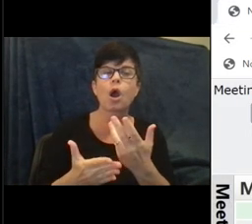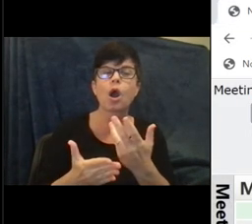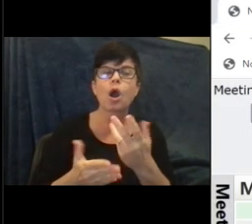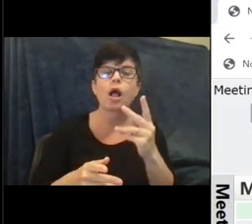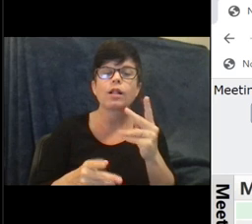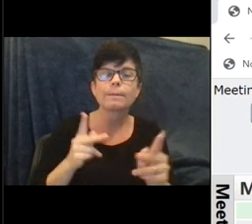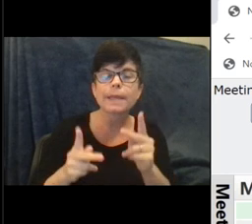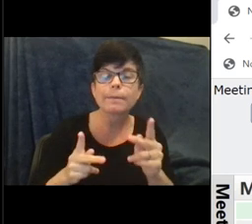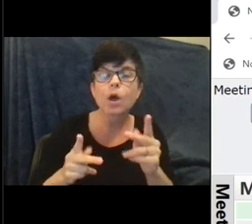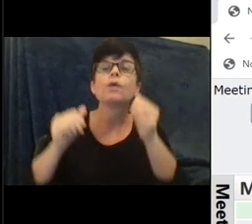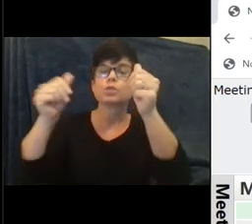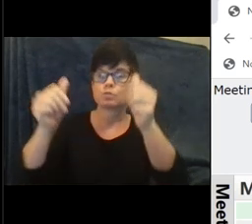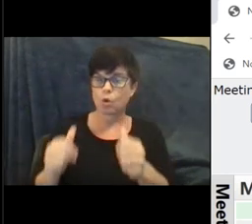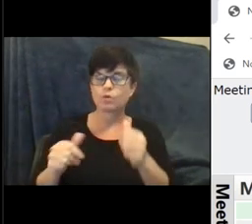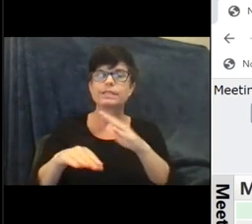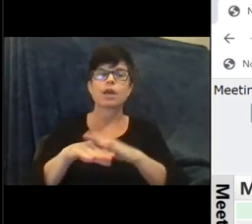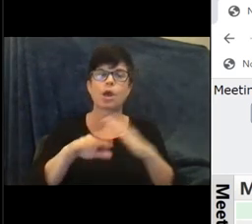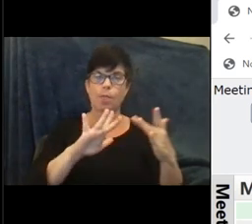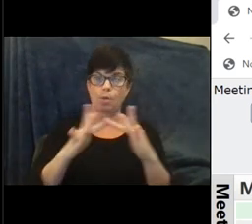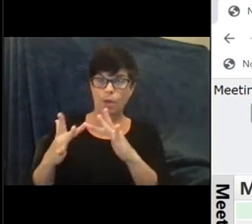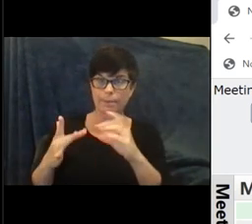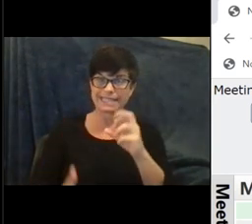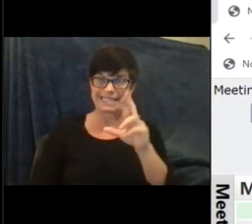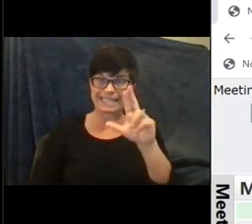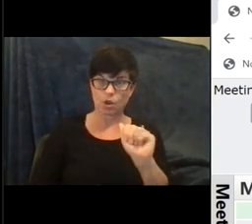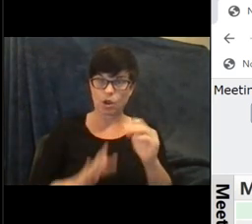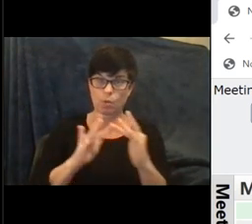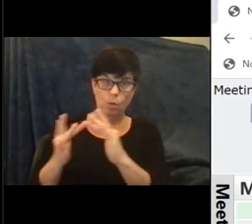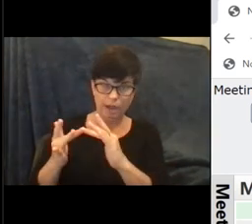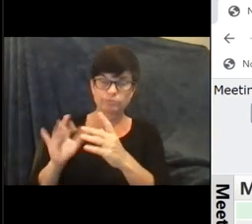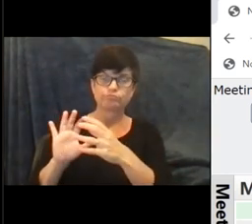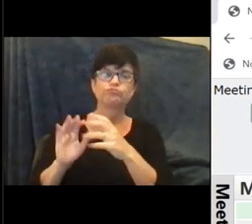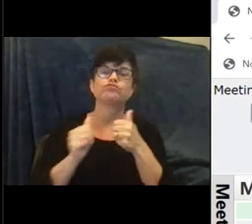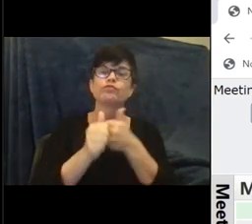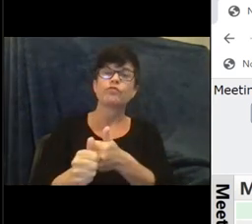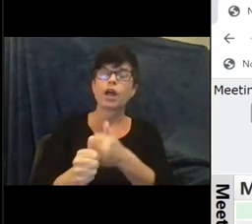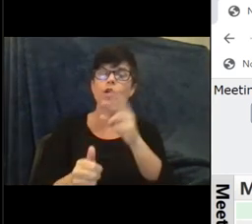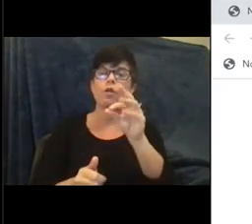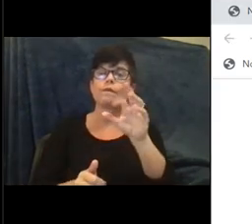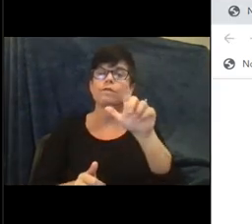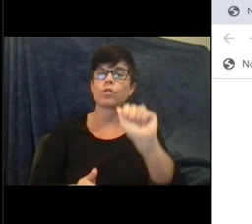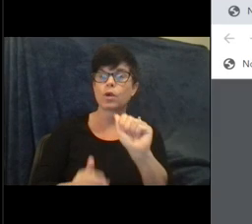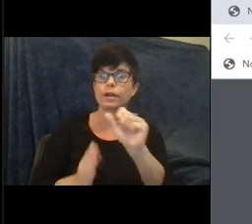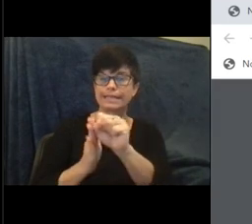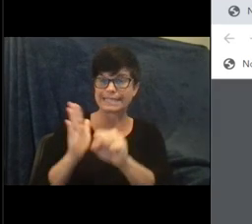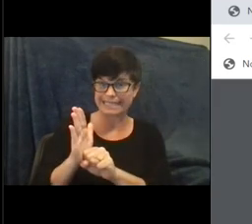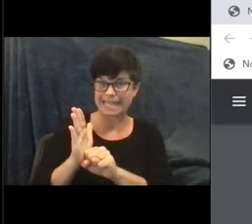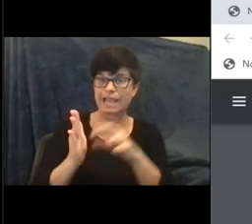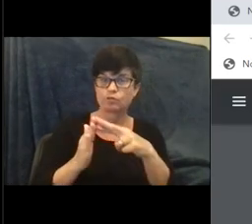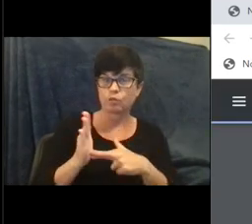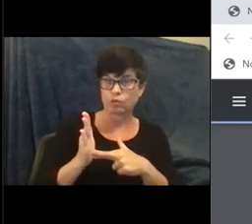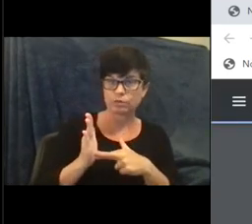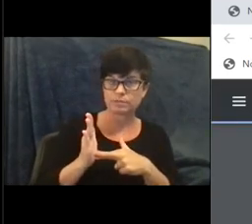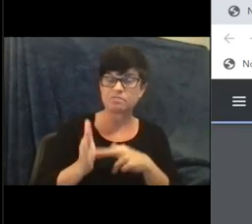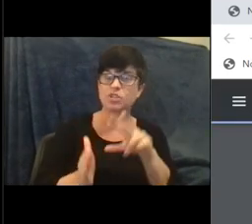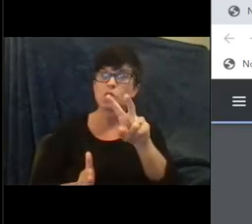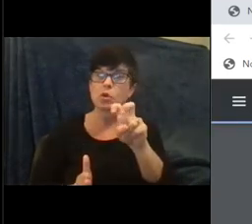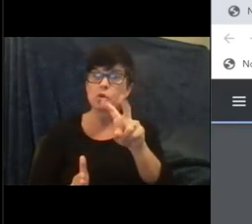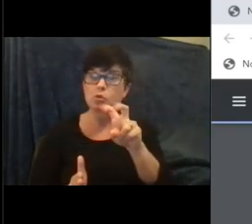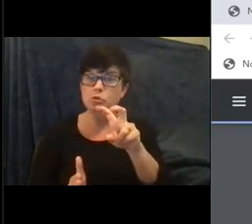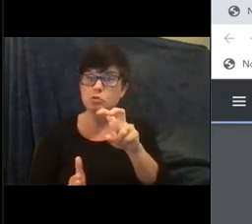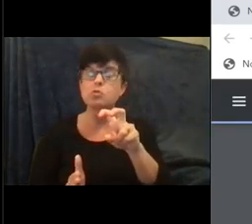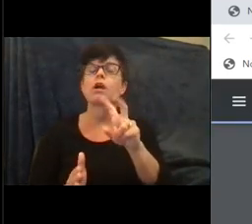on the Boynton Beach CRA's website in accordance with Florida state statutes. 200 hard copies are currently printed for